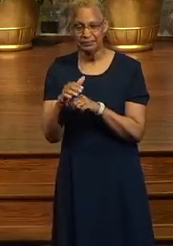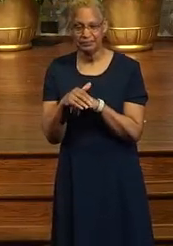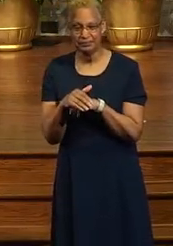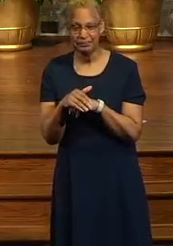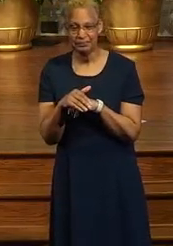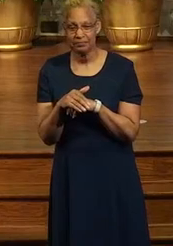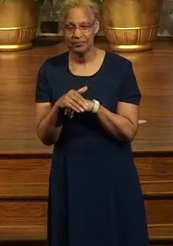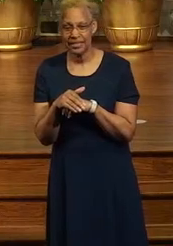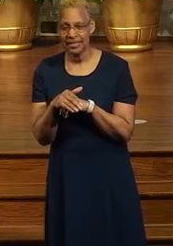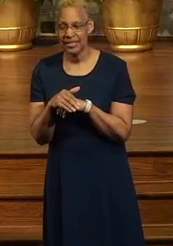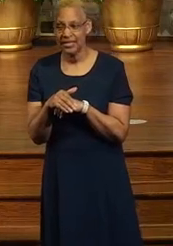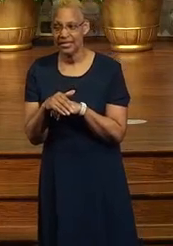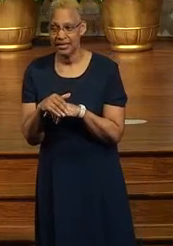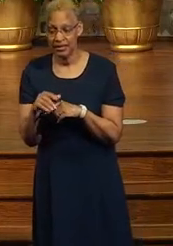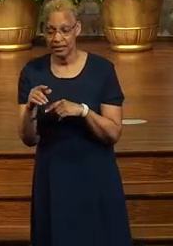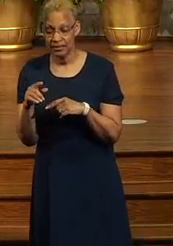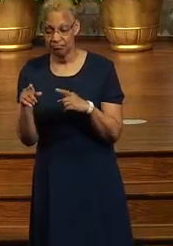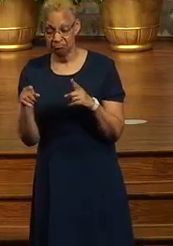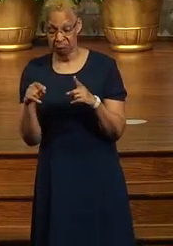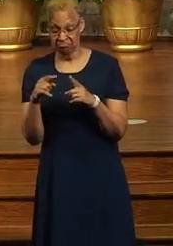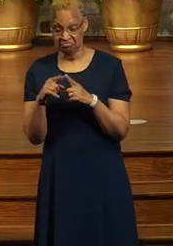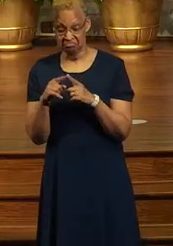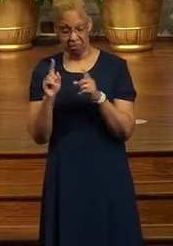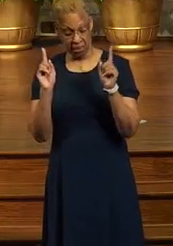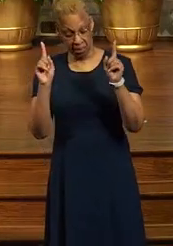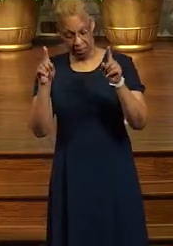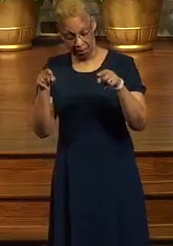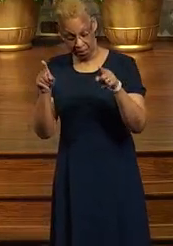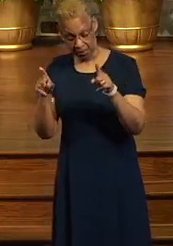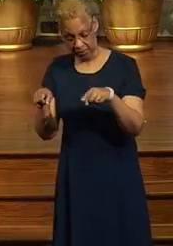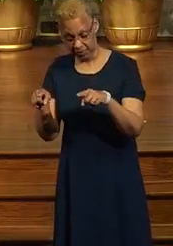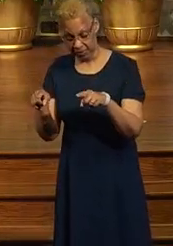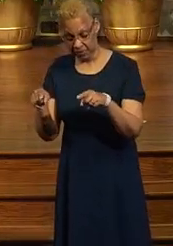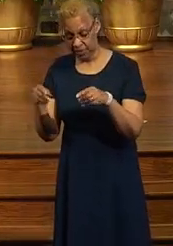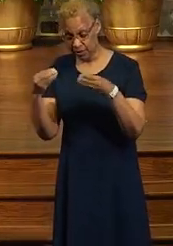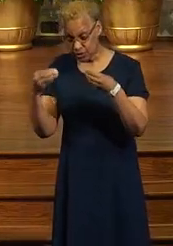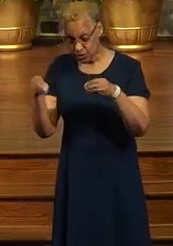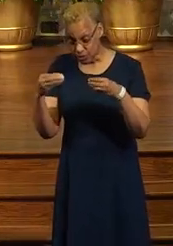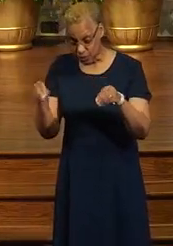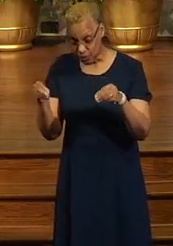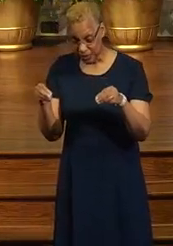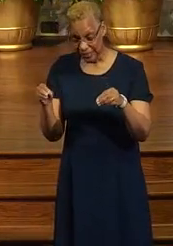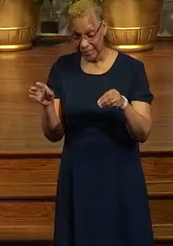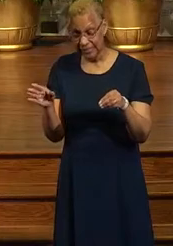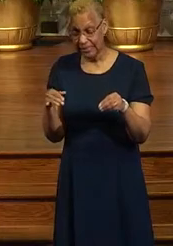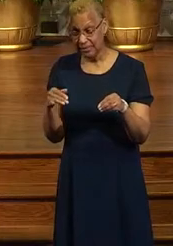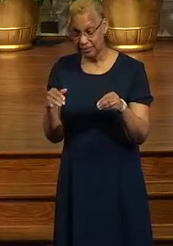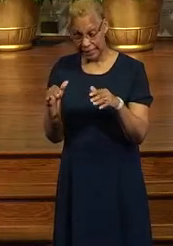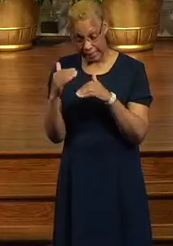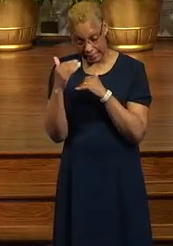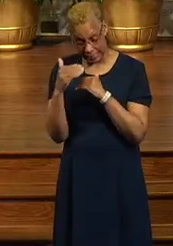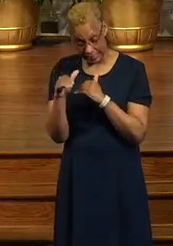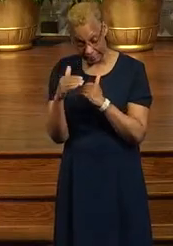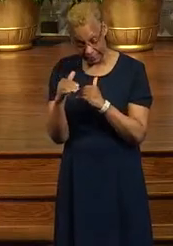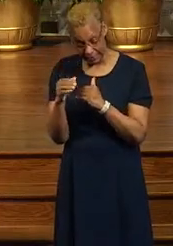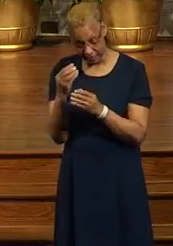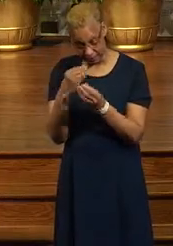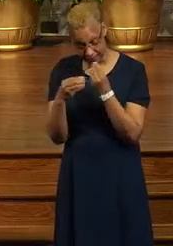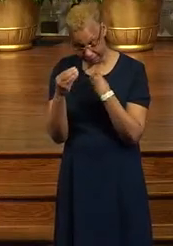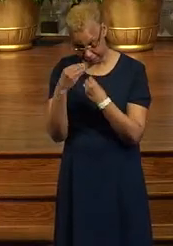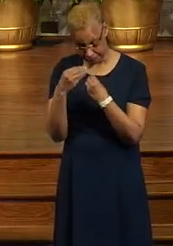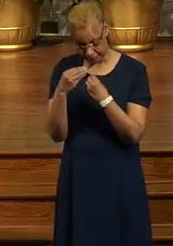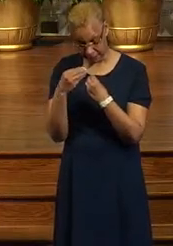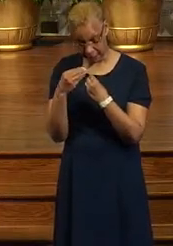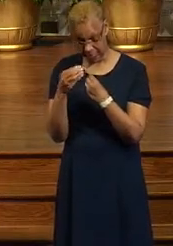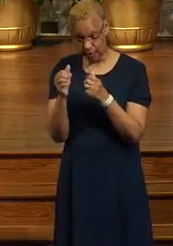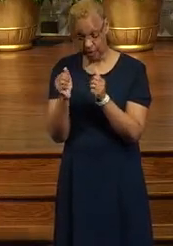when I would go to the grocery store, to the food store, to purchase a limited supply of groceries